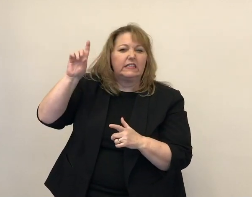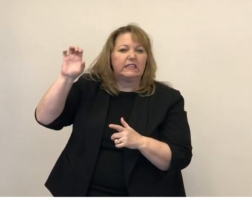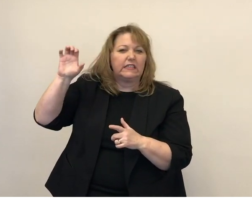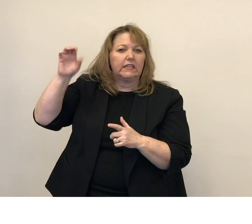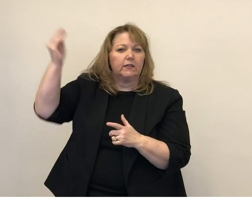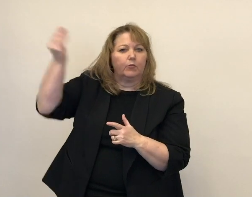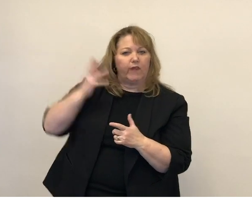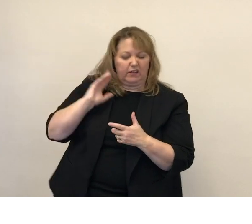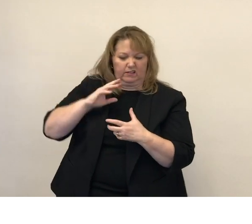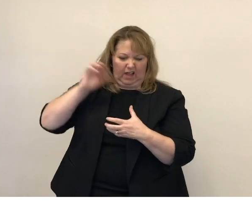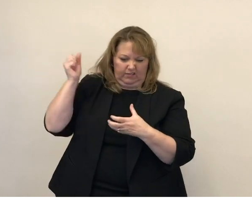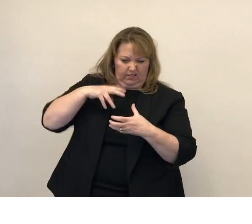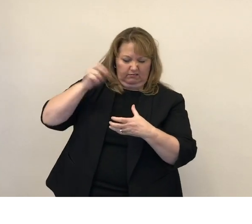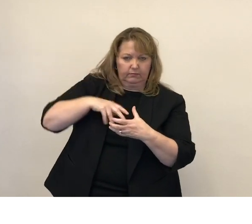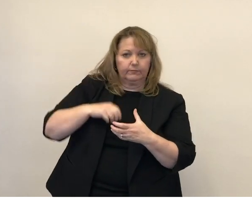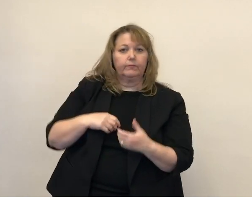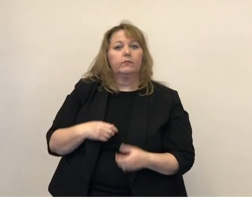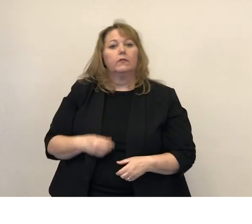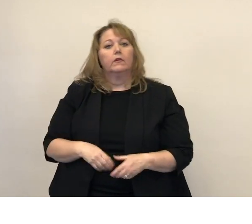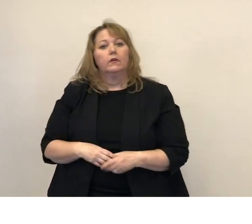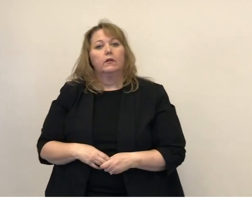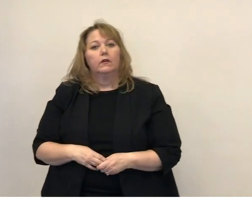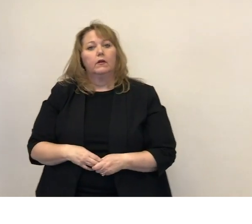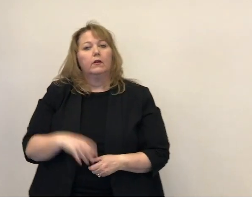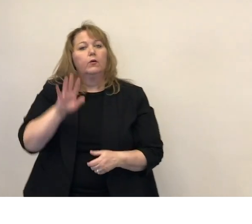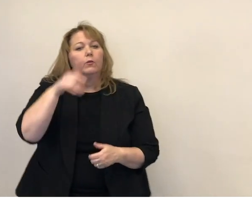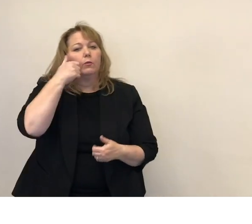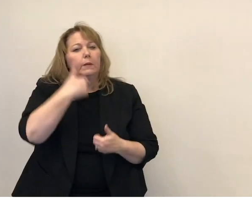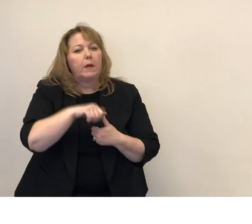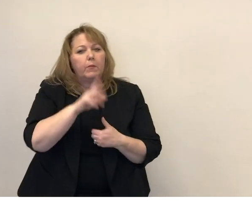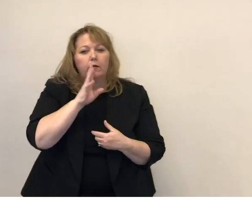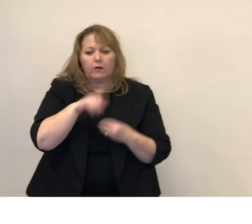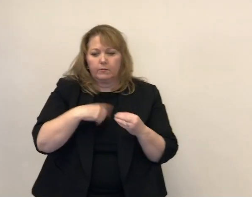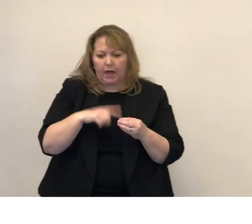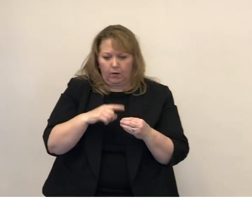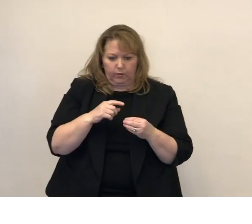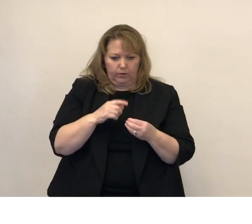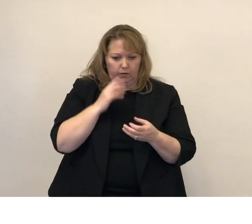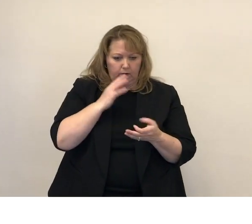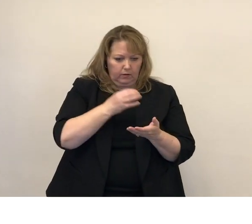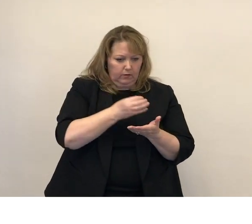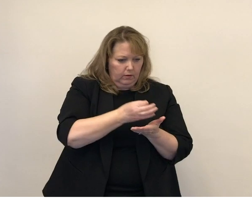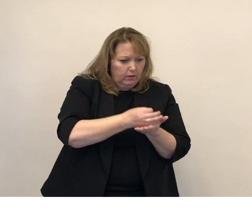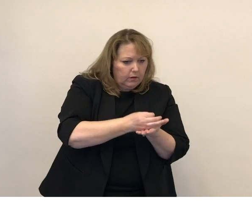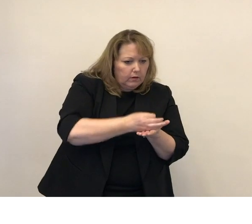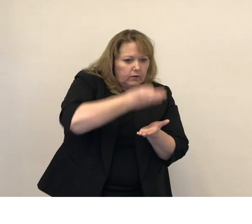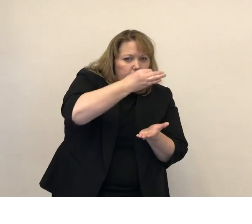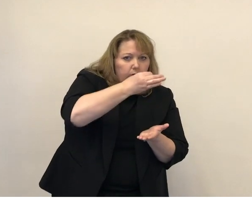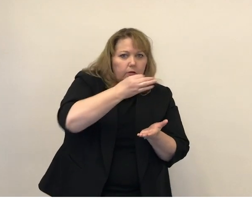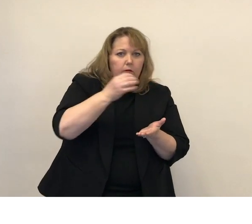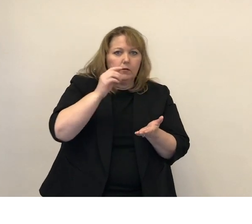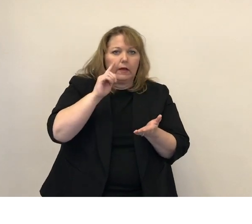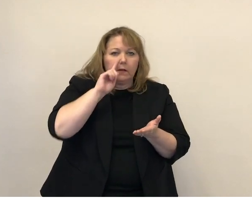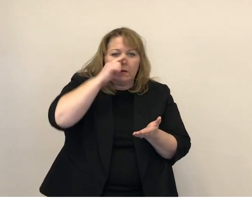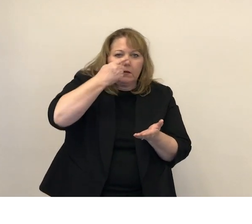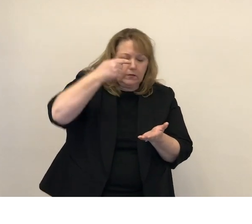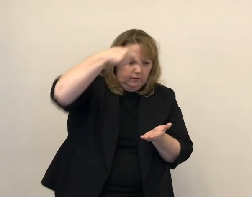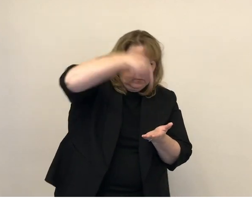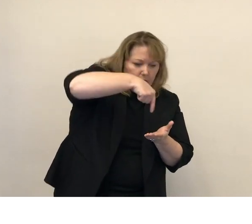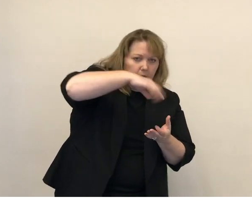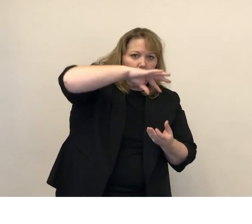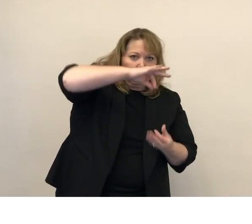provide that. The collection kits, we've made well over, I would say, 4,000 of those, if not maybe